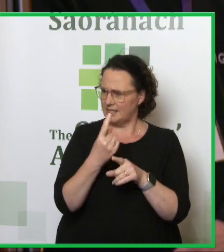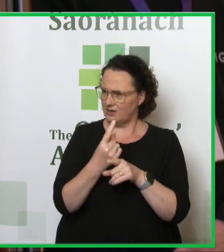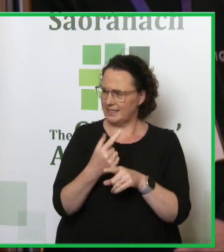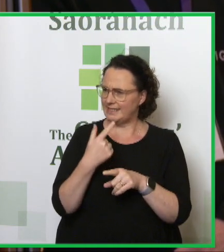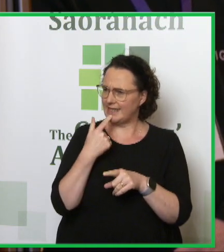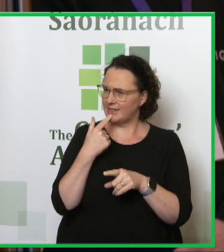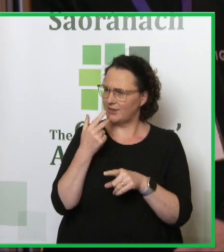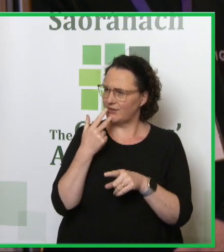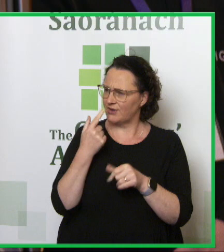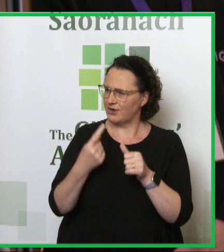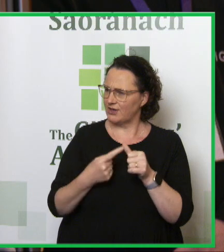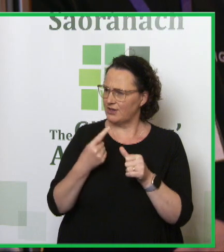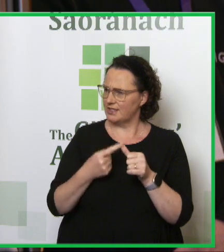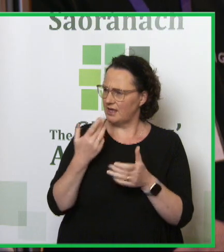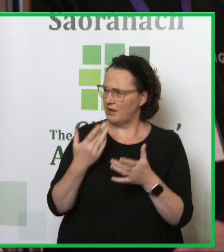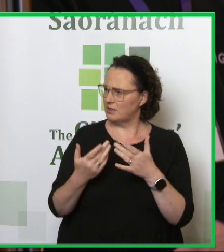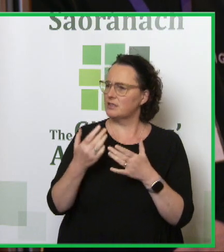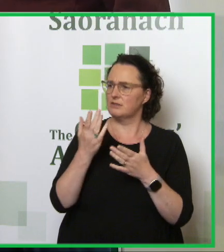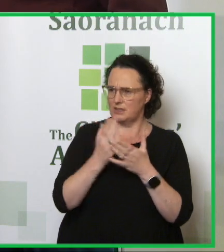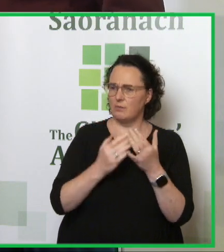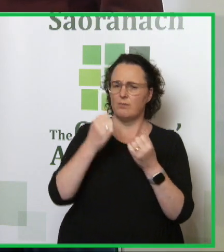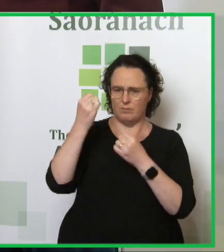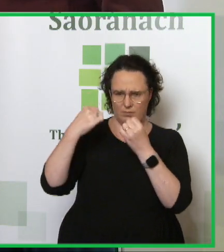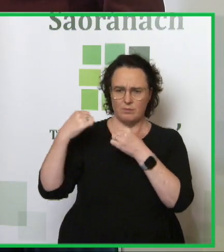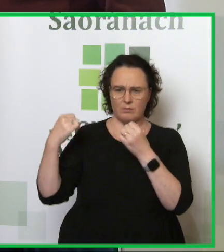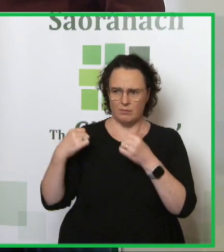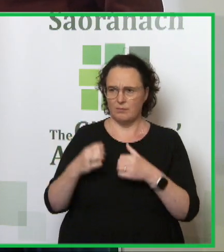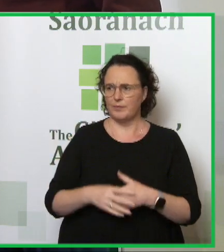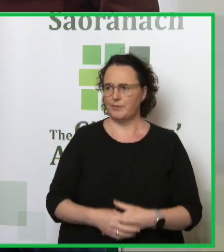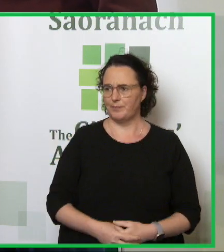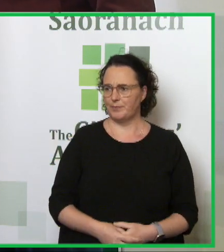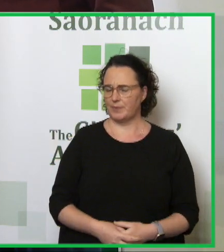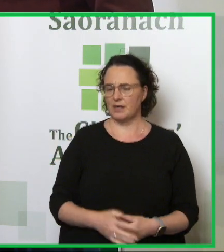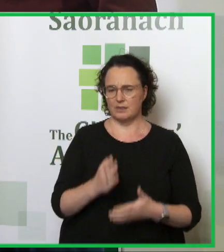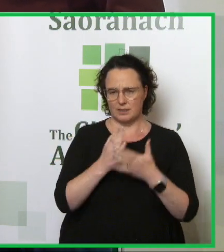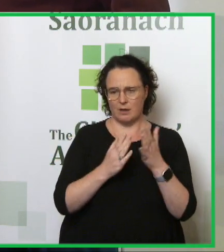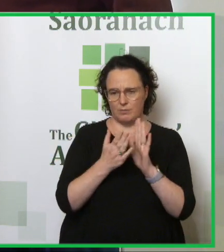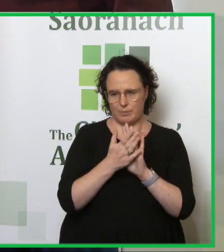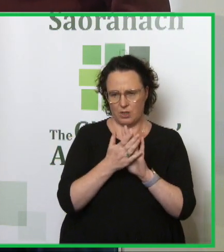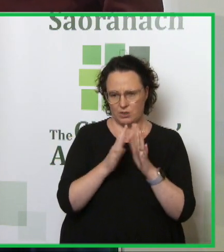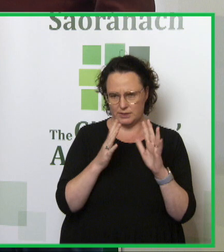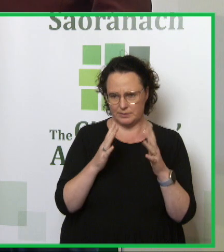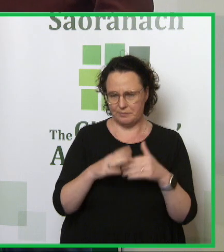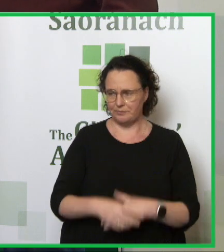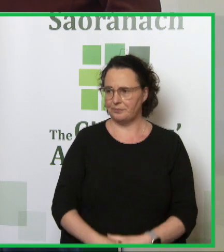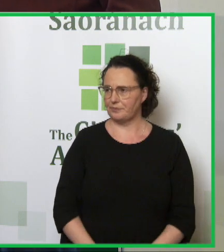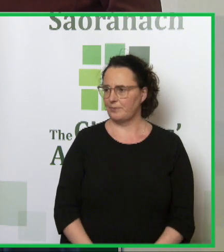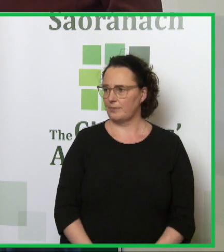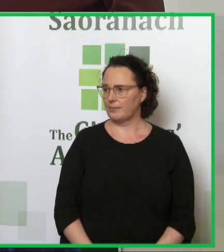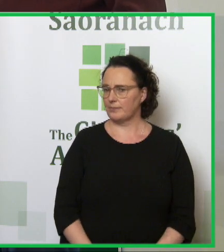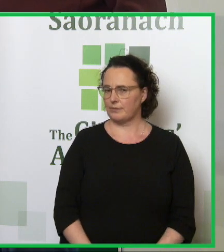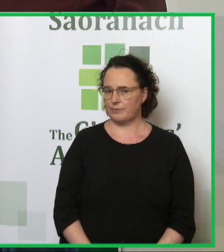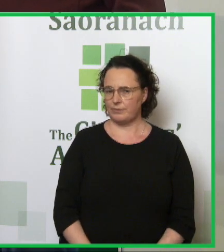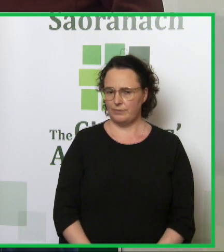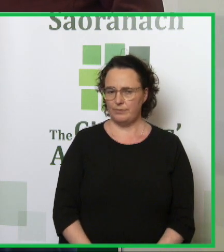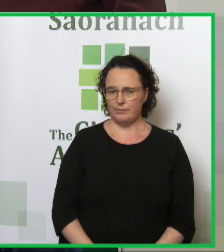So can you help me with that? I can come in there if you want. Yeah, sure. Yeah. Yeah. So I can